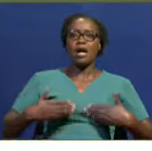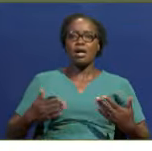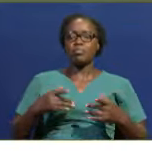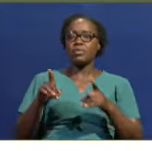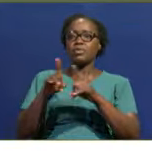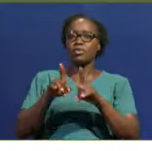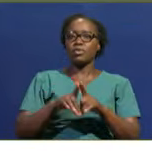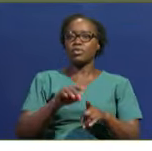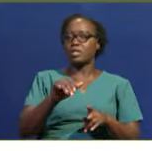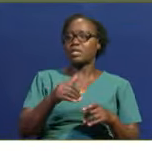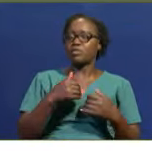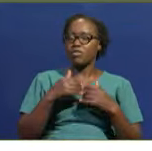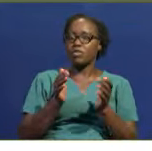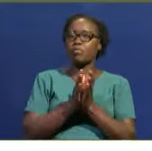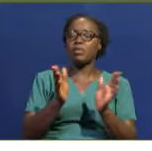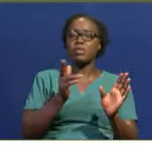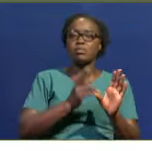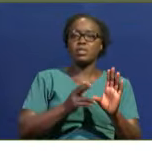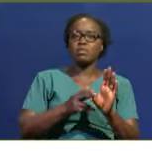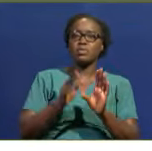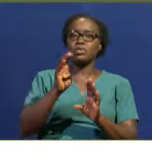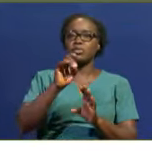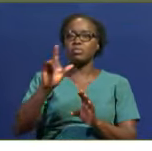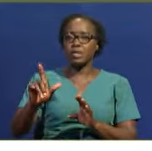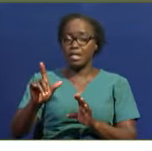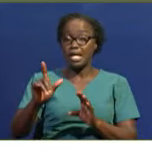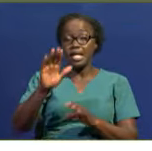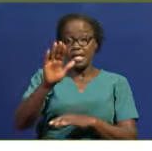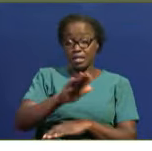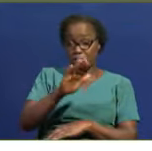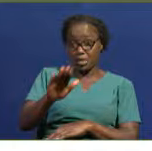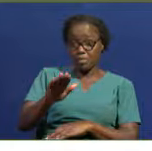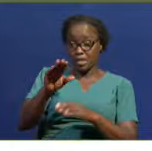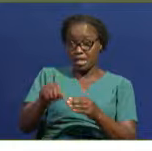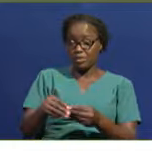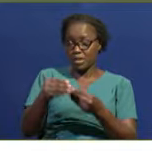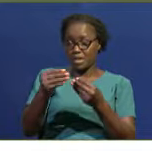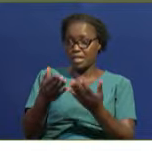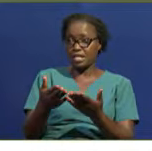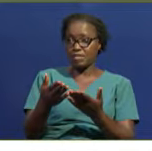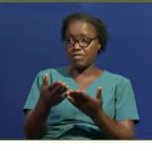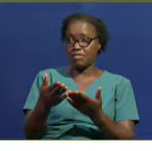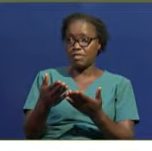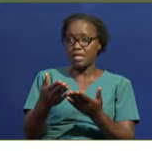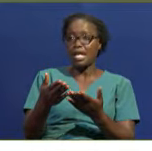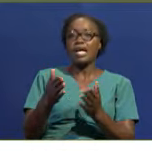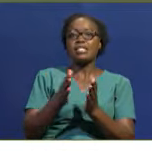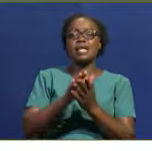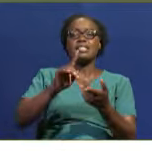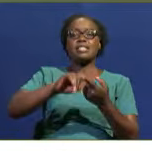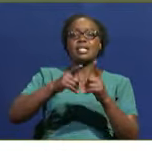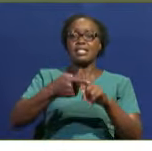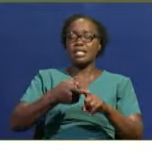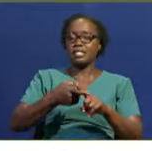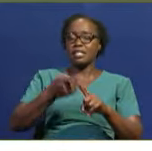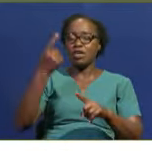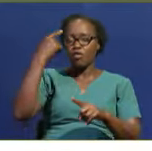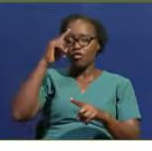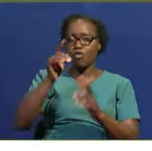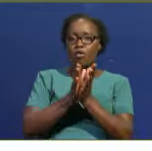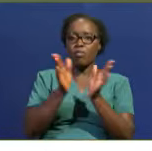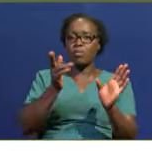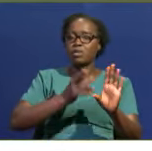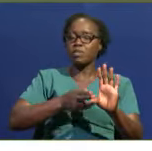have a public participation bill in the House that will create the requisite standards for